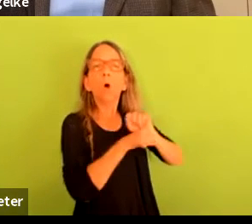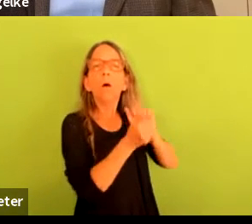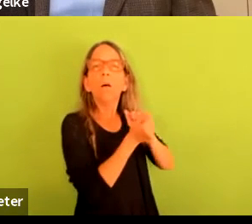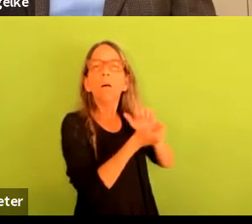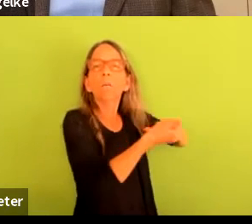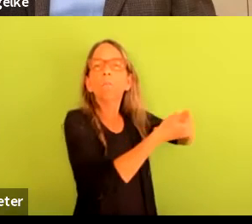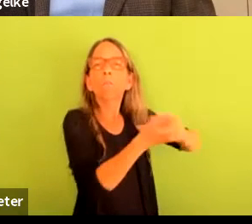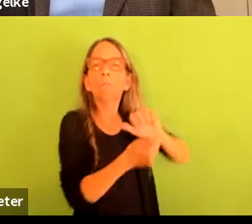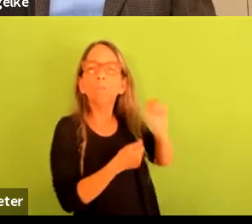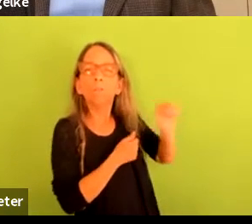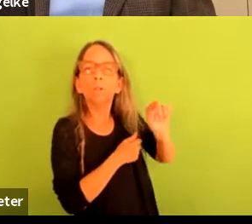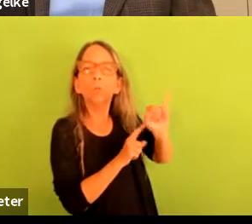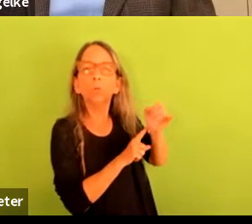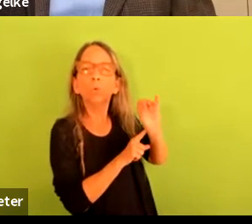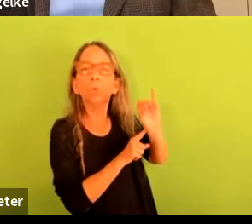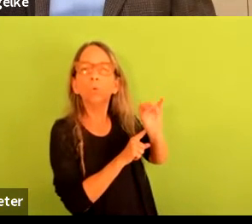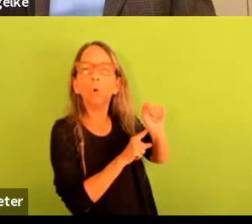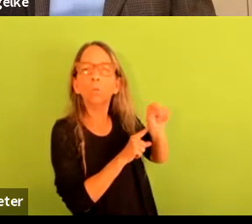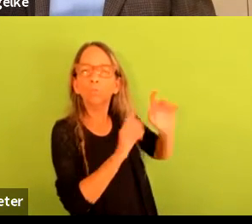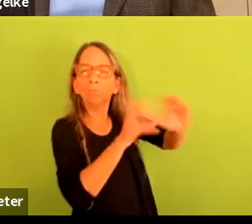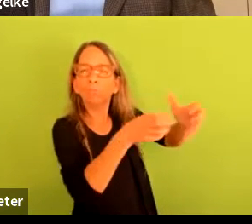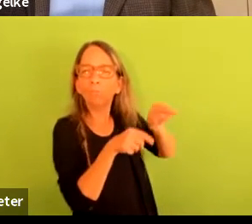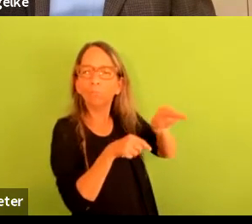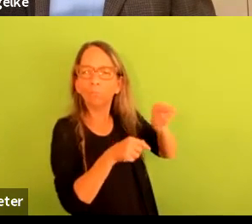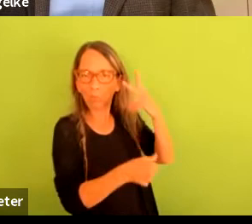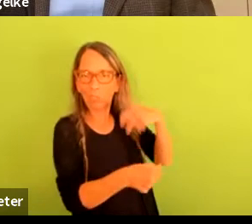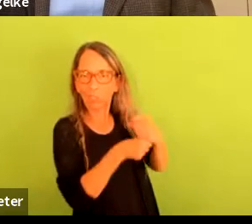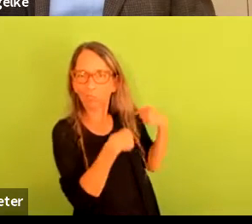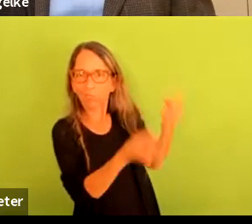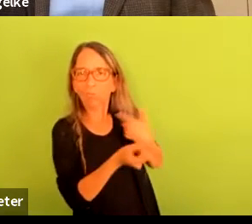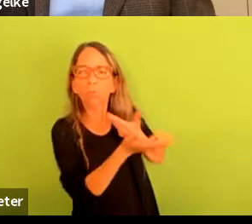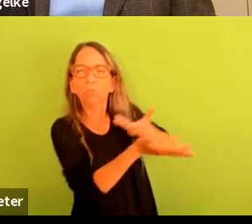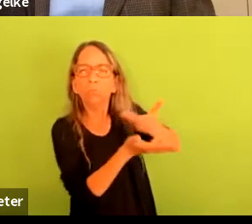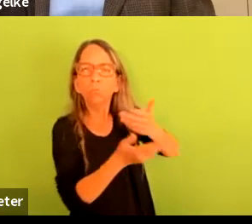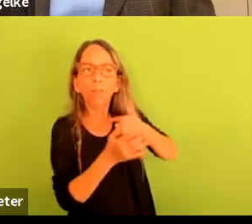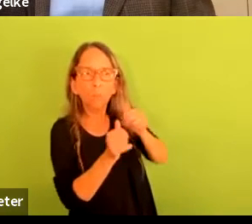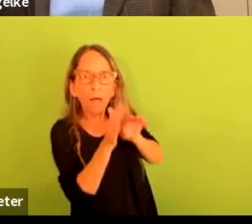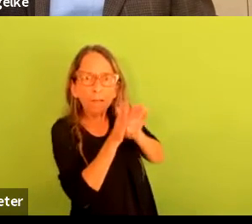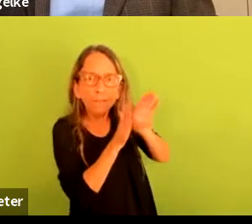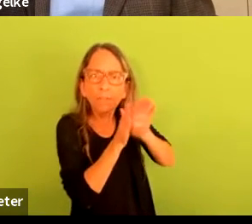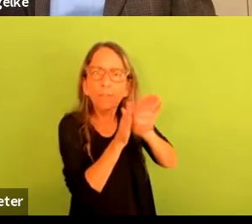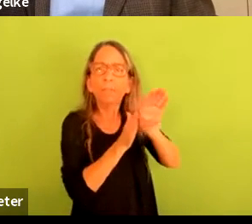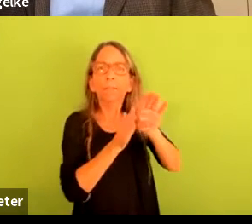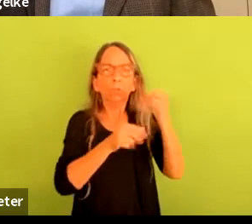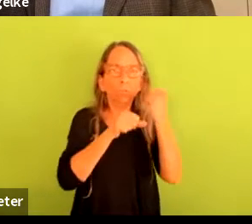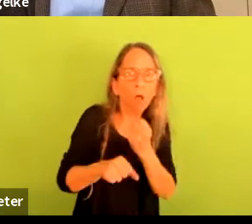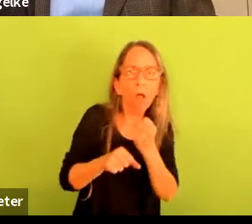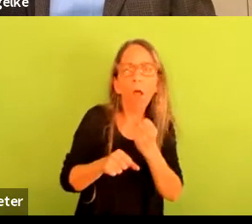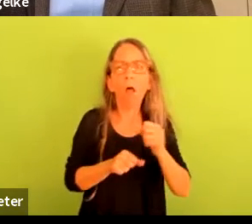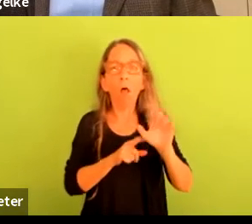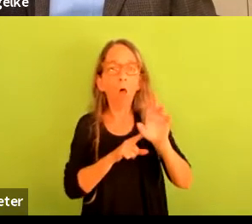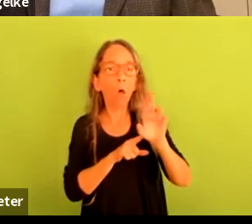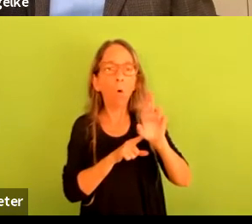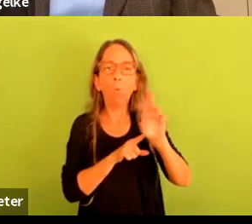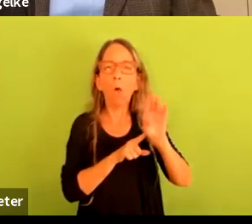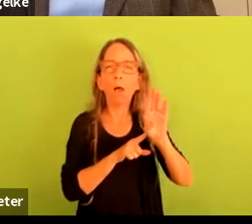years, helping them develop what I think is probably going to be the most robust research on IP-CTS captioning